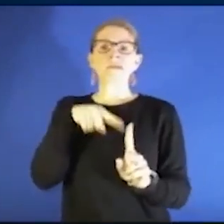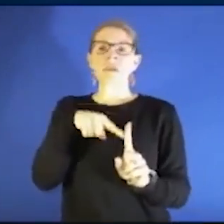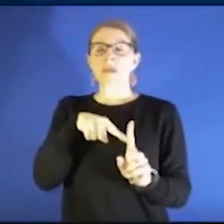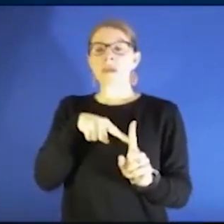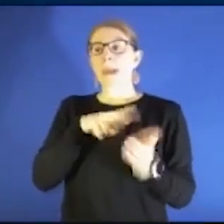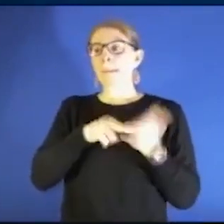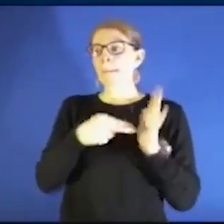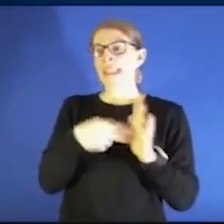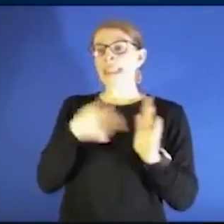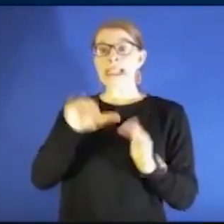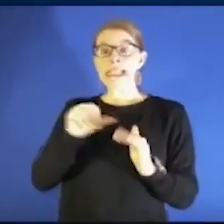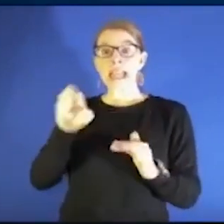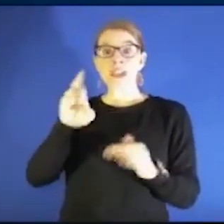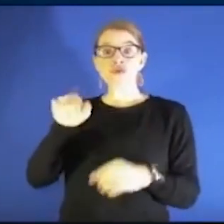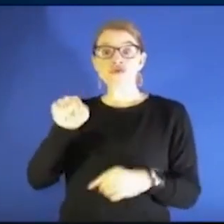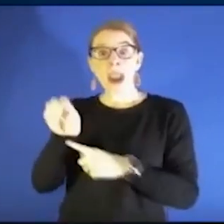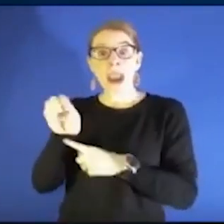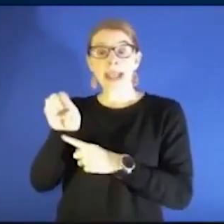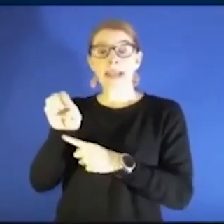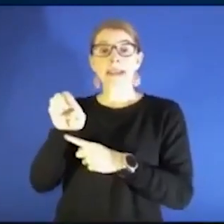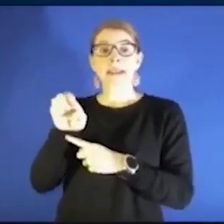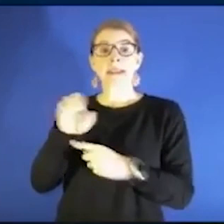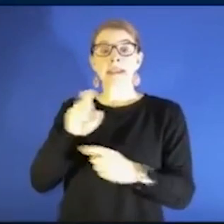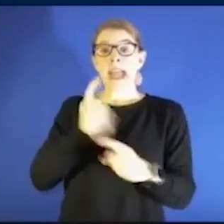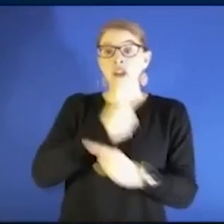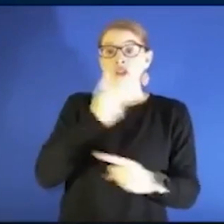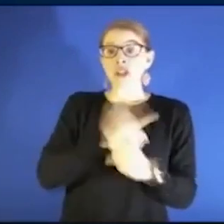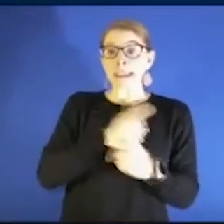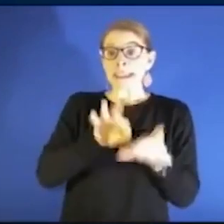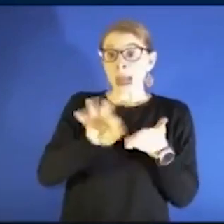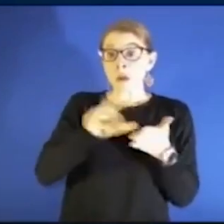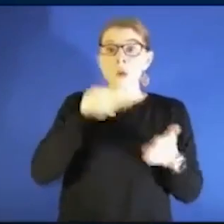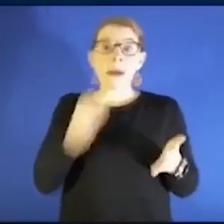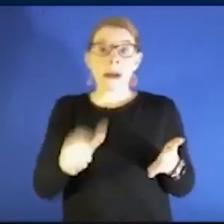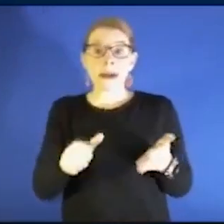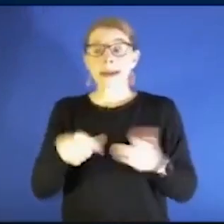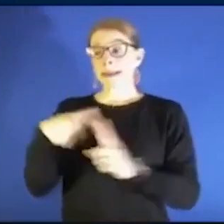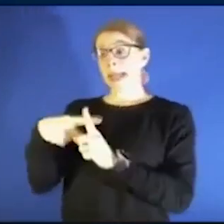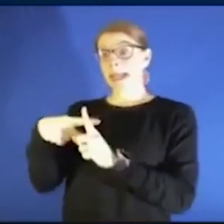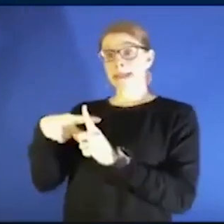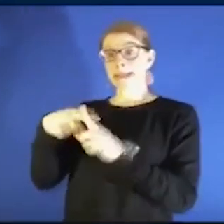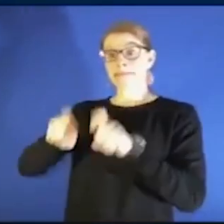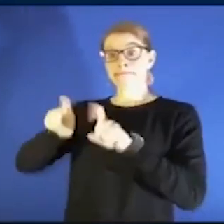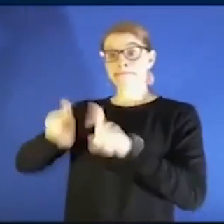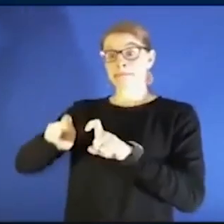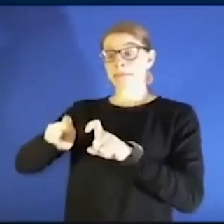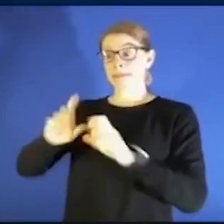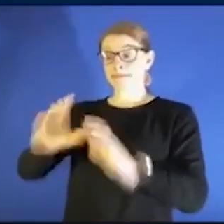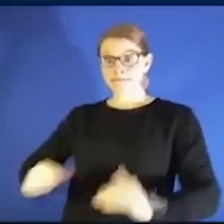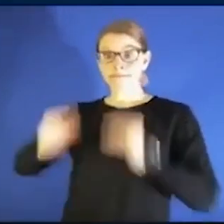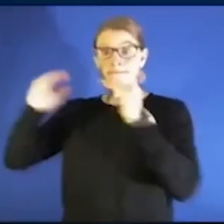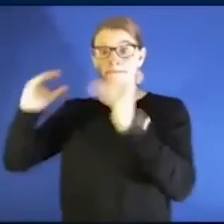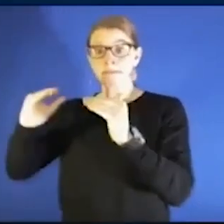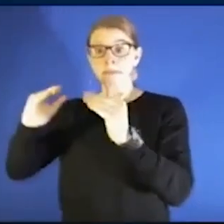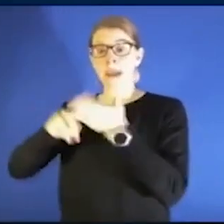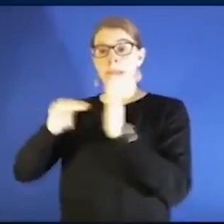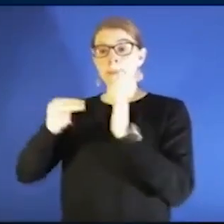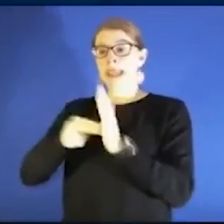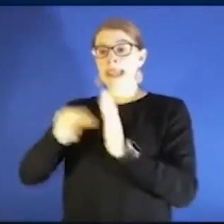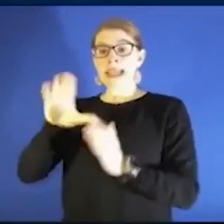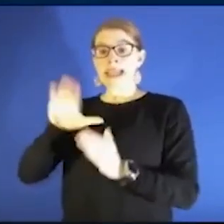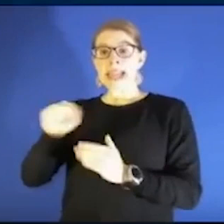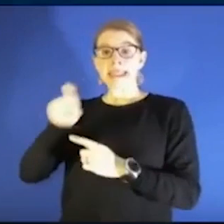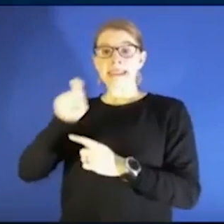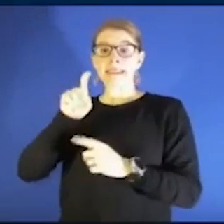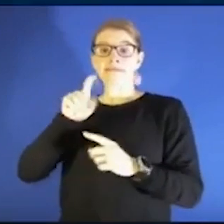our case rates are an accurate count. When test positivity is high, it's more likely that we are undercounting cases. And right now,